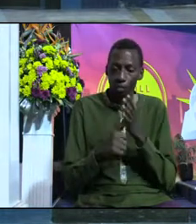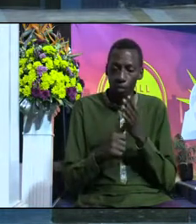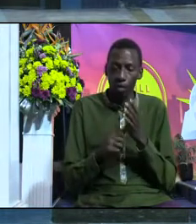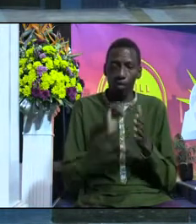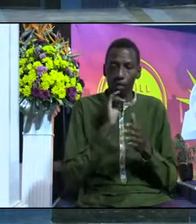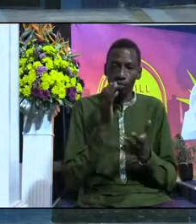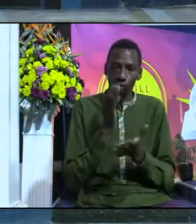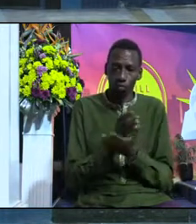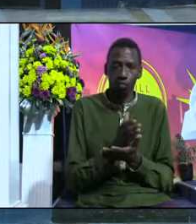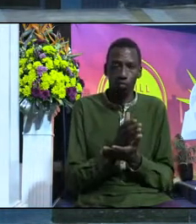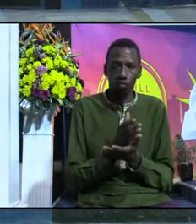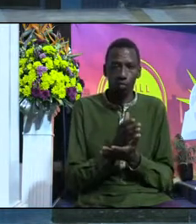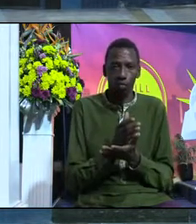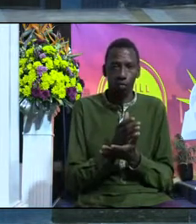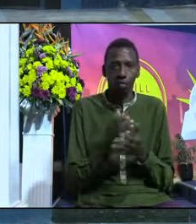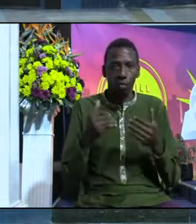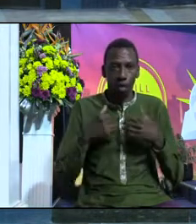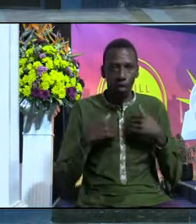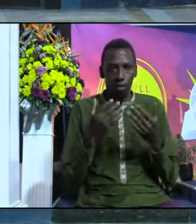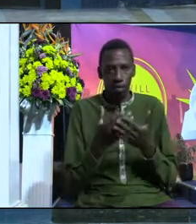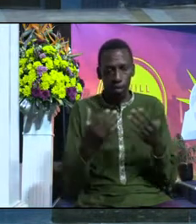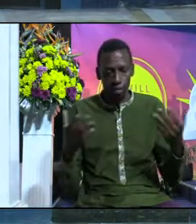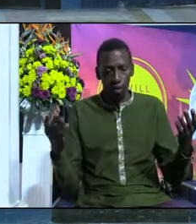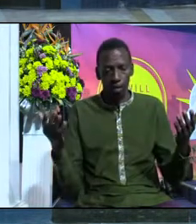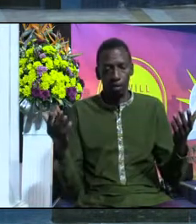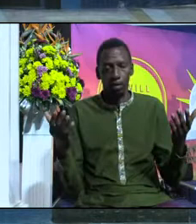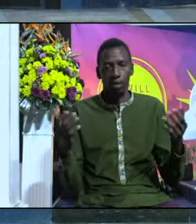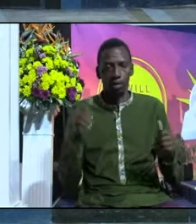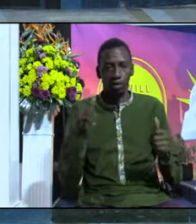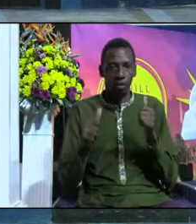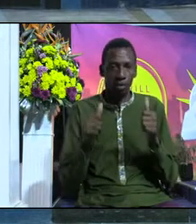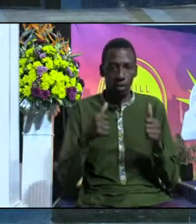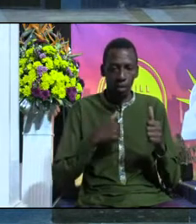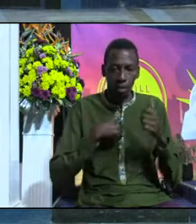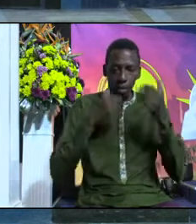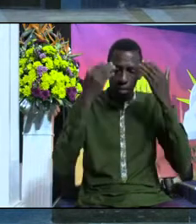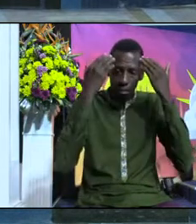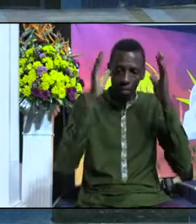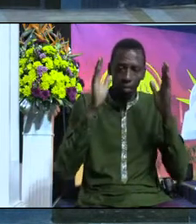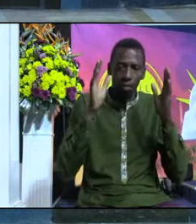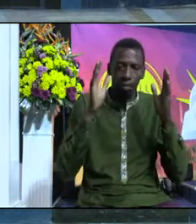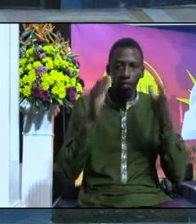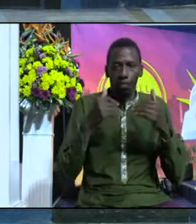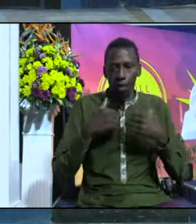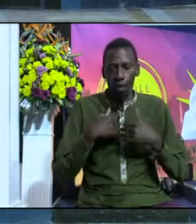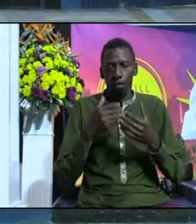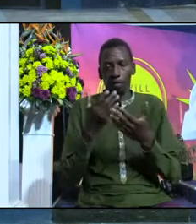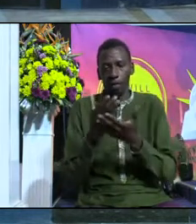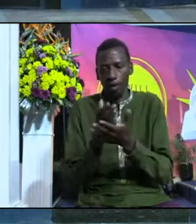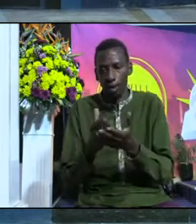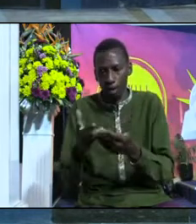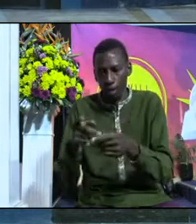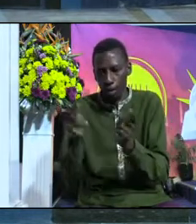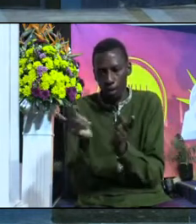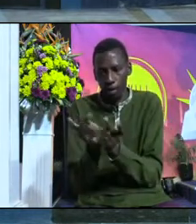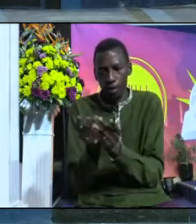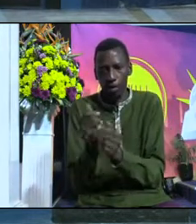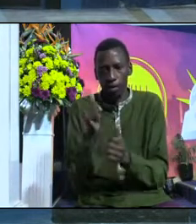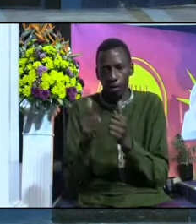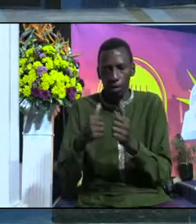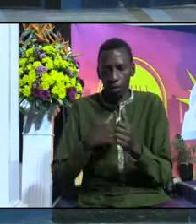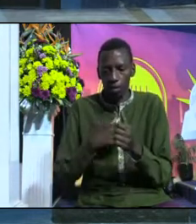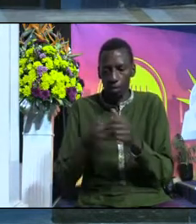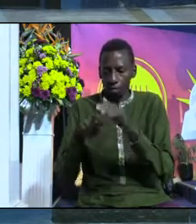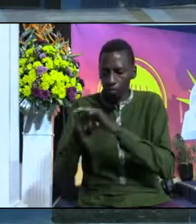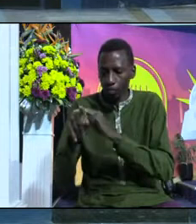real. There are some things I may not know. There are some places I may